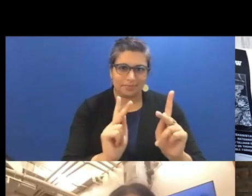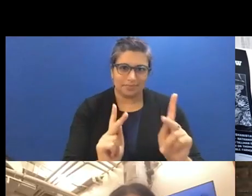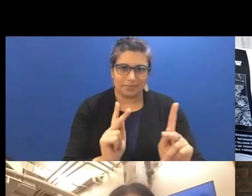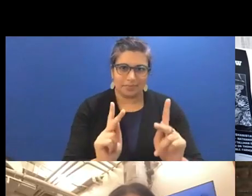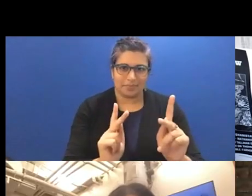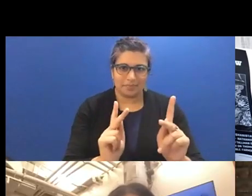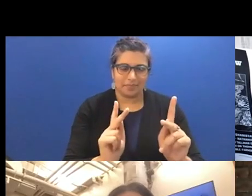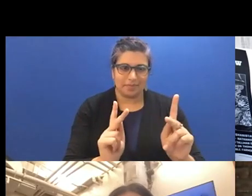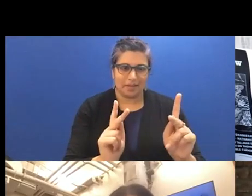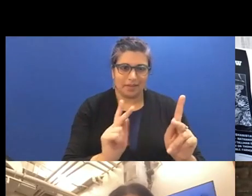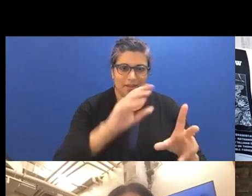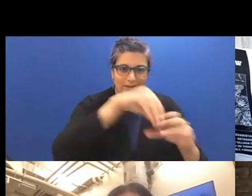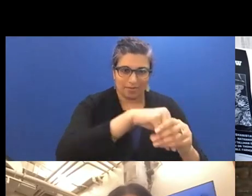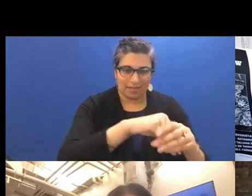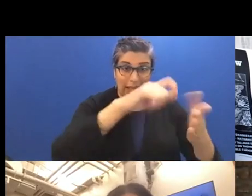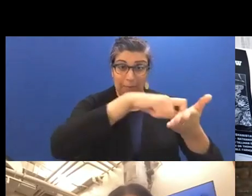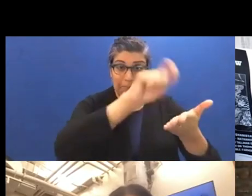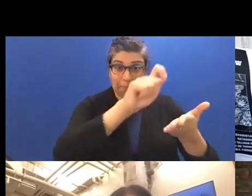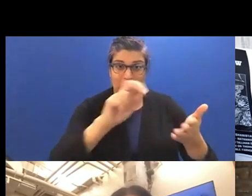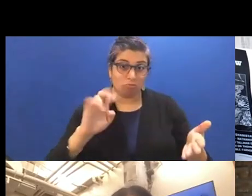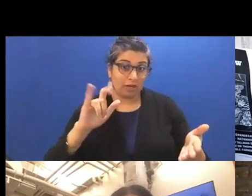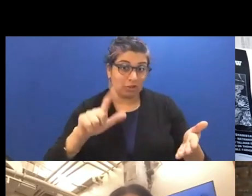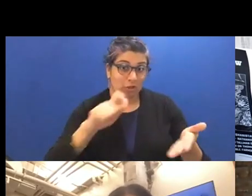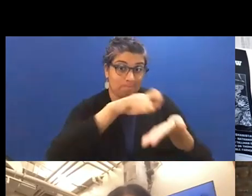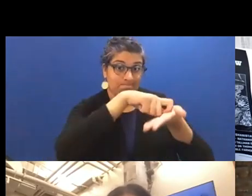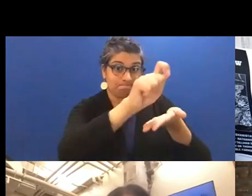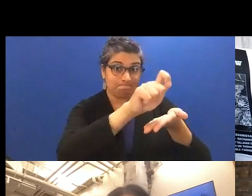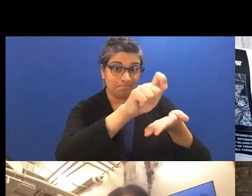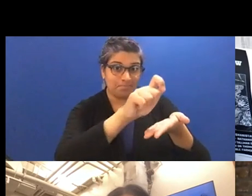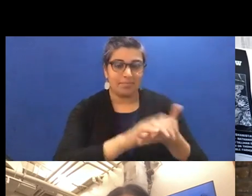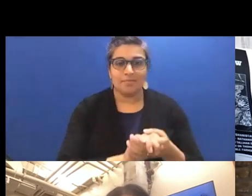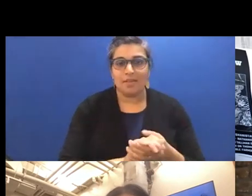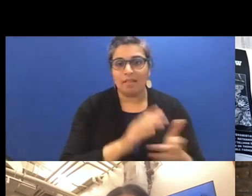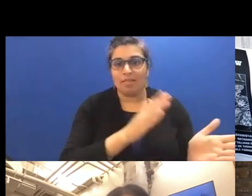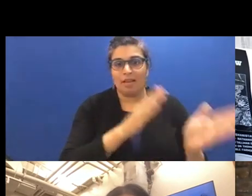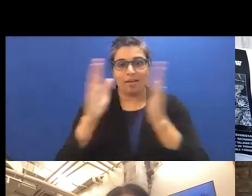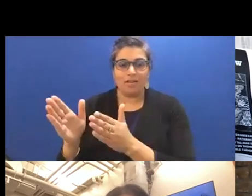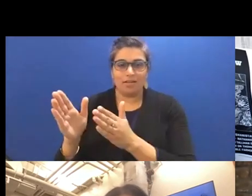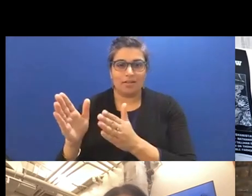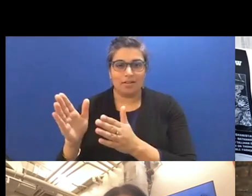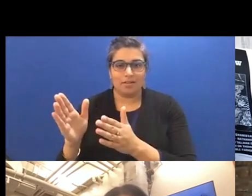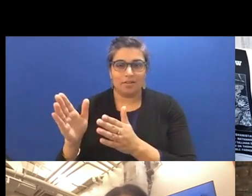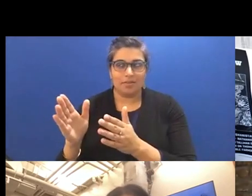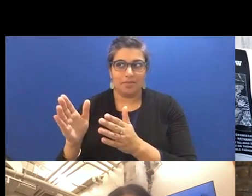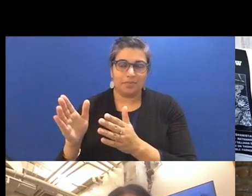being slotted in a checkbox, a racial category. And then there's this other idea